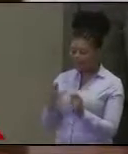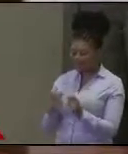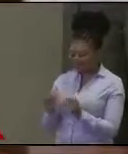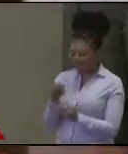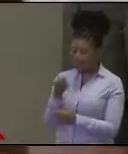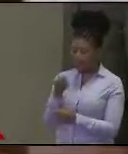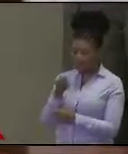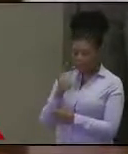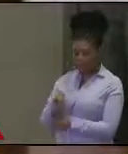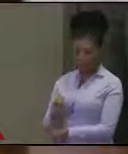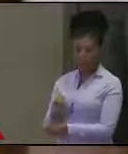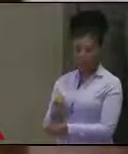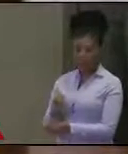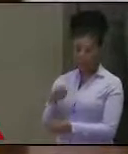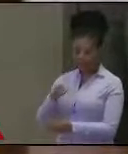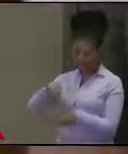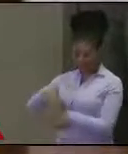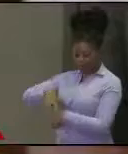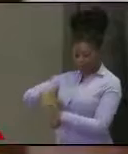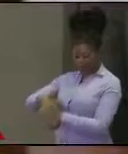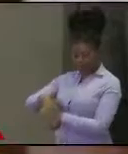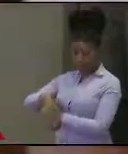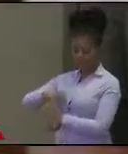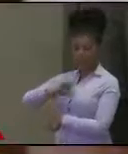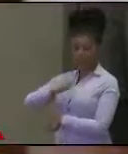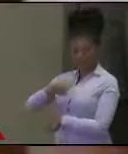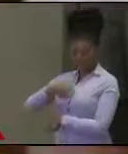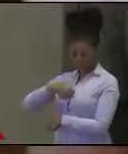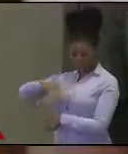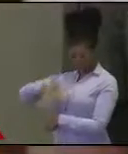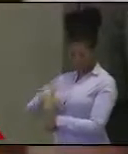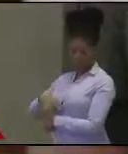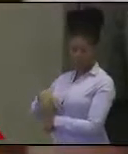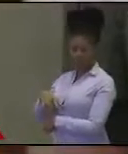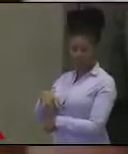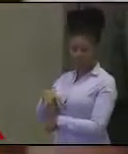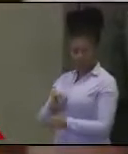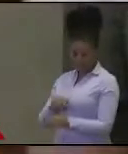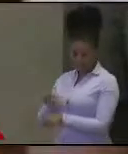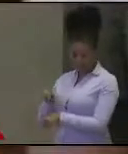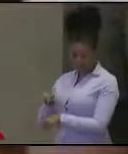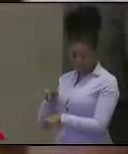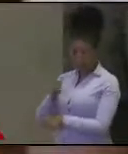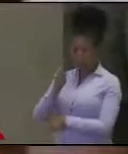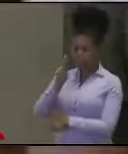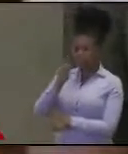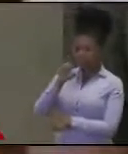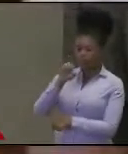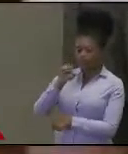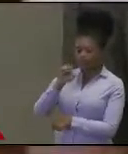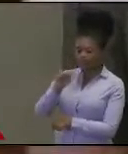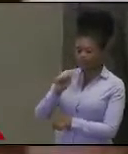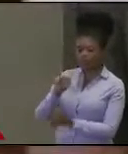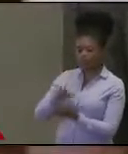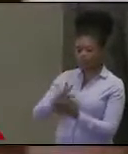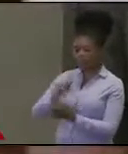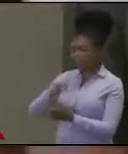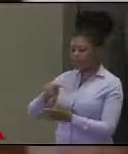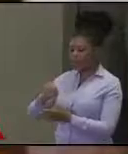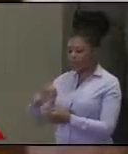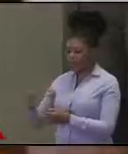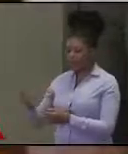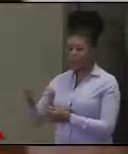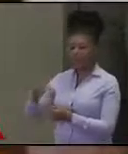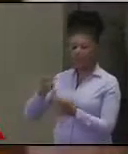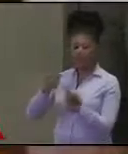is allocated for this province, in our province. We've got UNISA here, you've got every university.